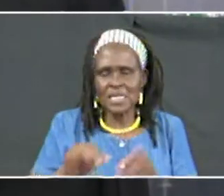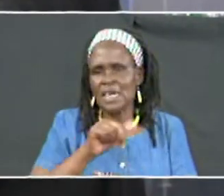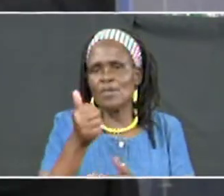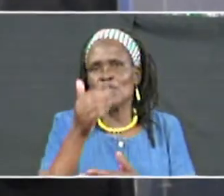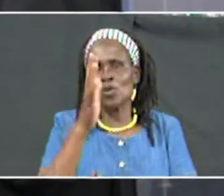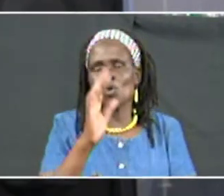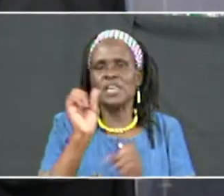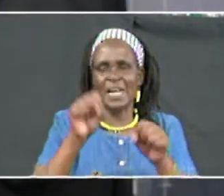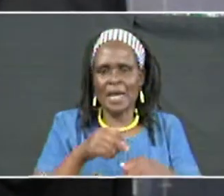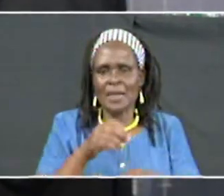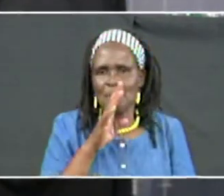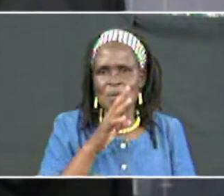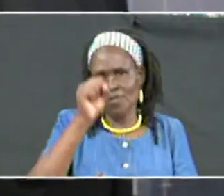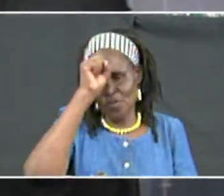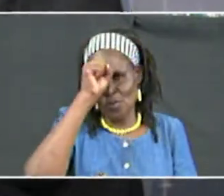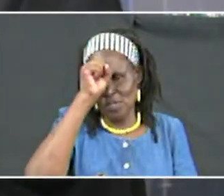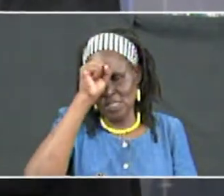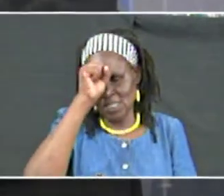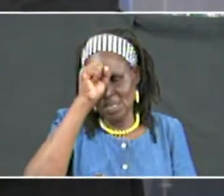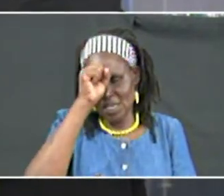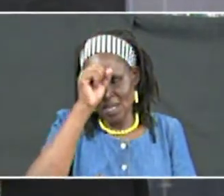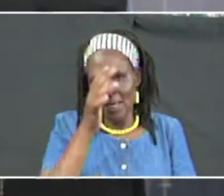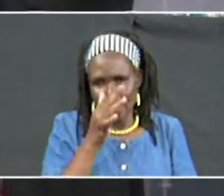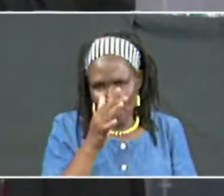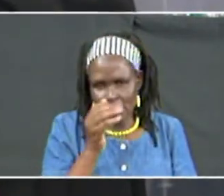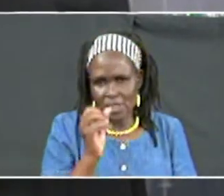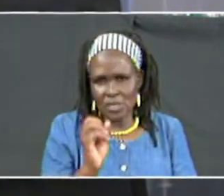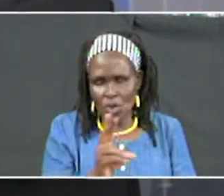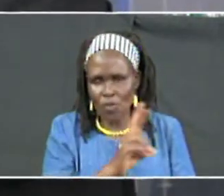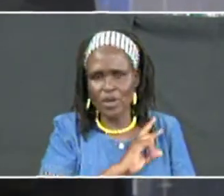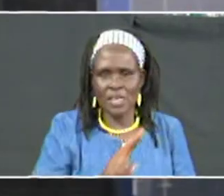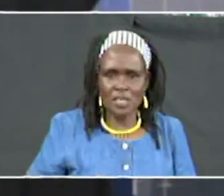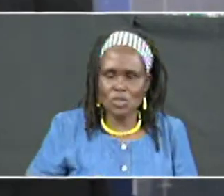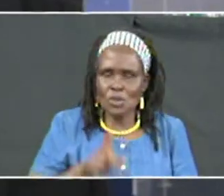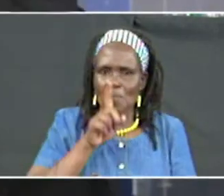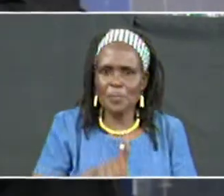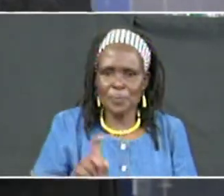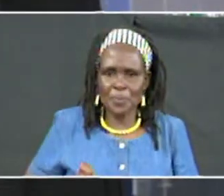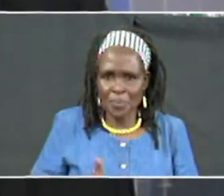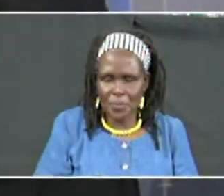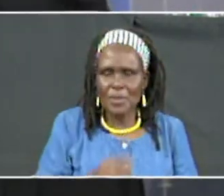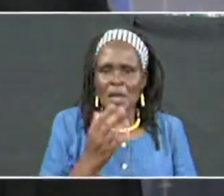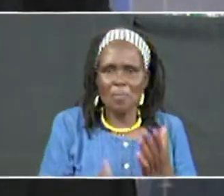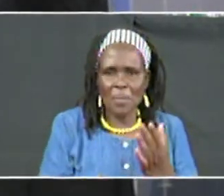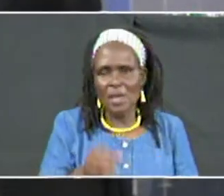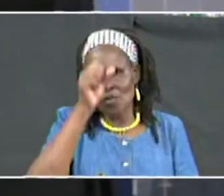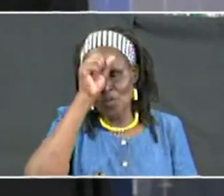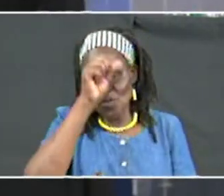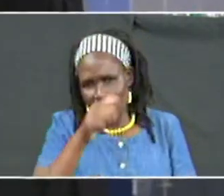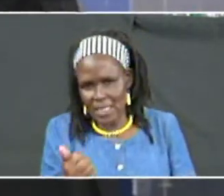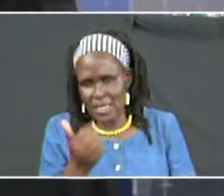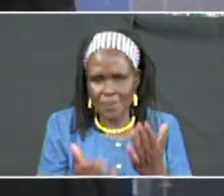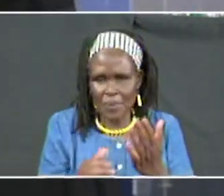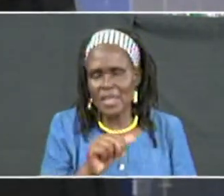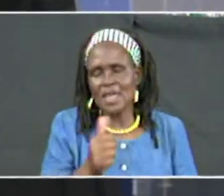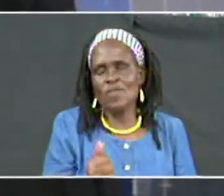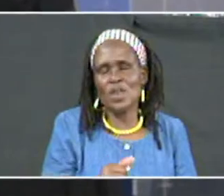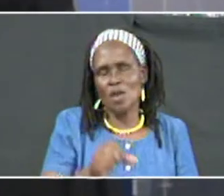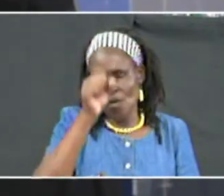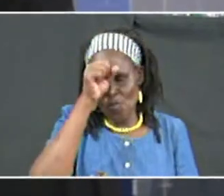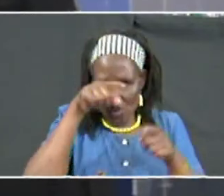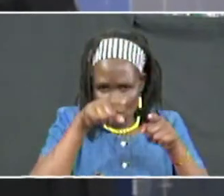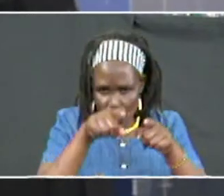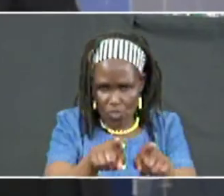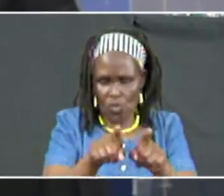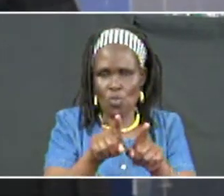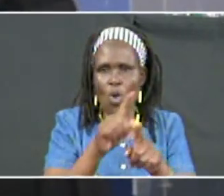fooled. Hypocrisy of religion, brothers and sisters, may fool others, may even fool you, but it